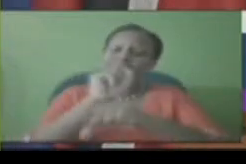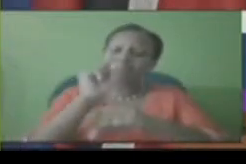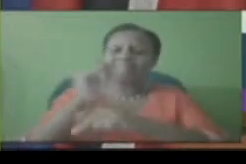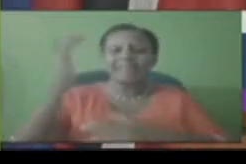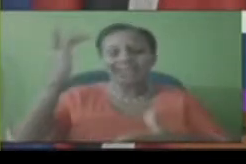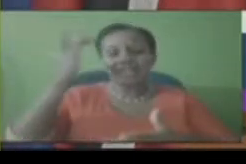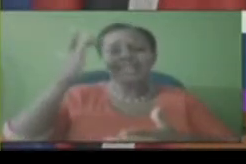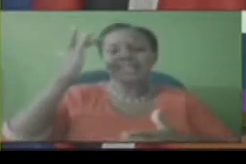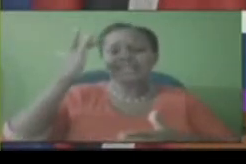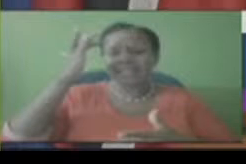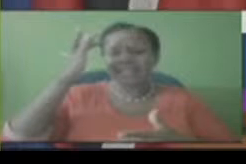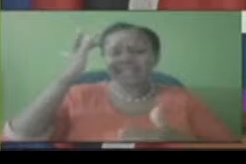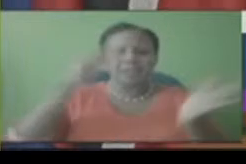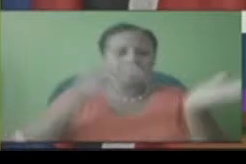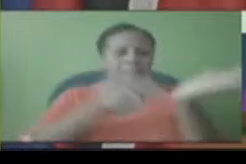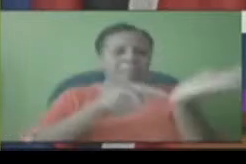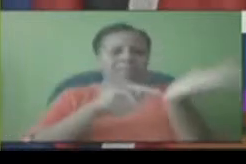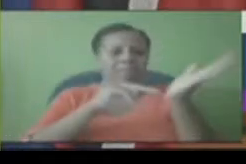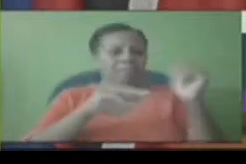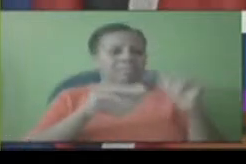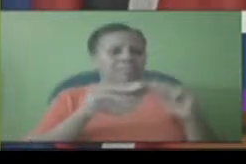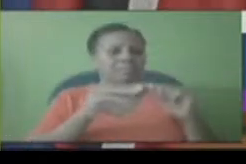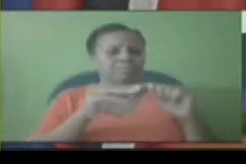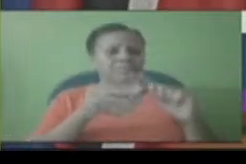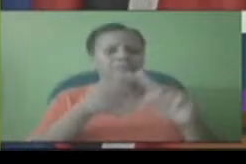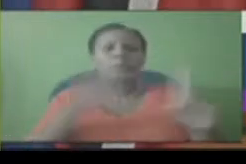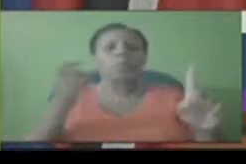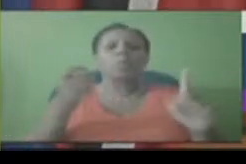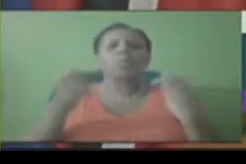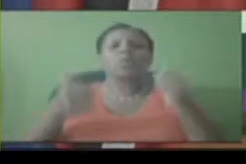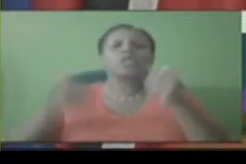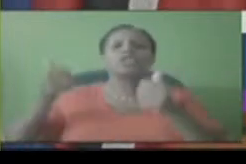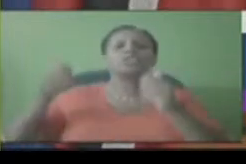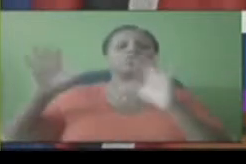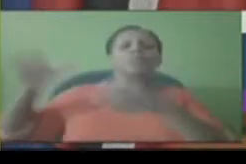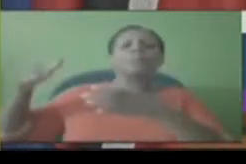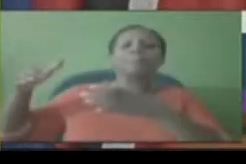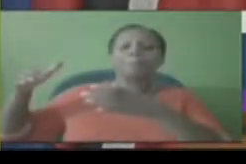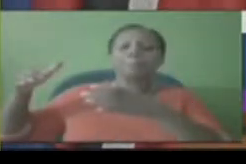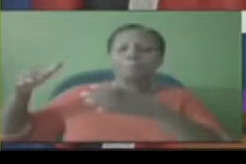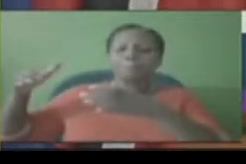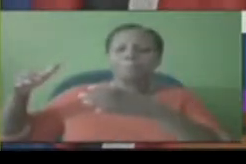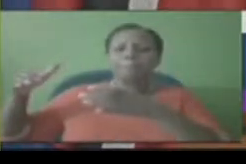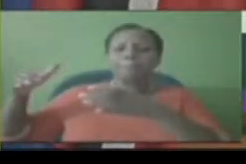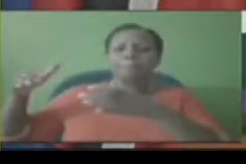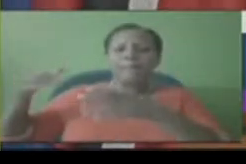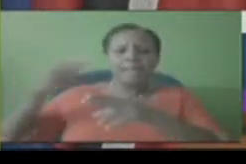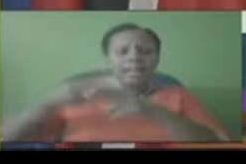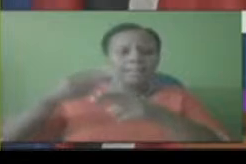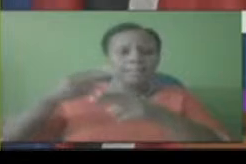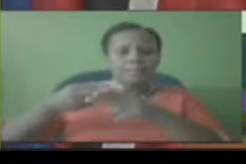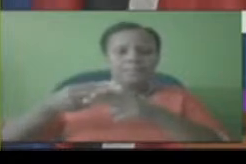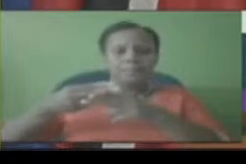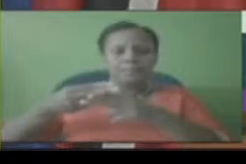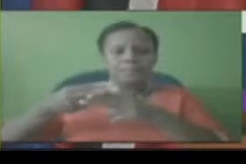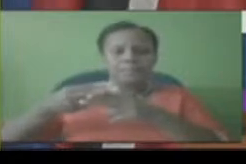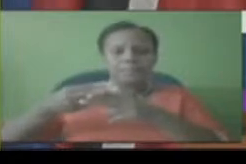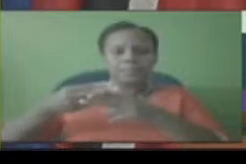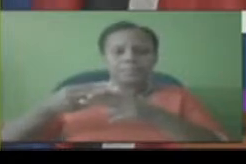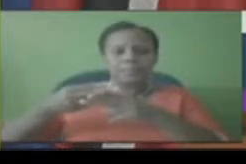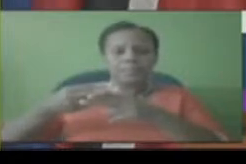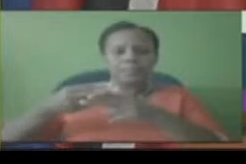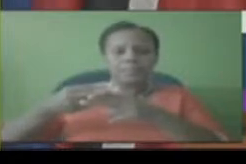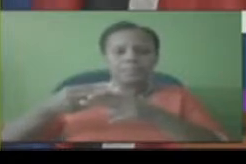group called interleukin-6 receptor blocker. It's something called